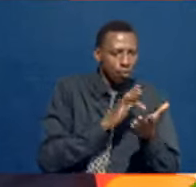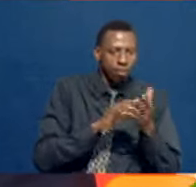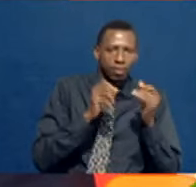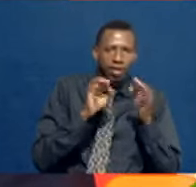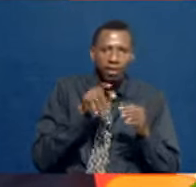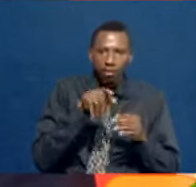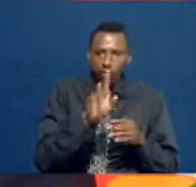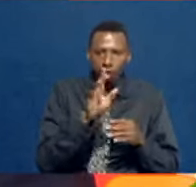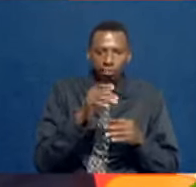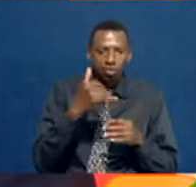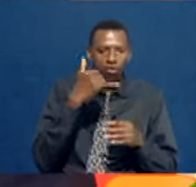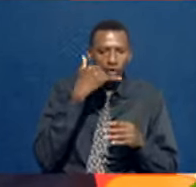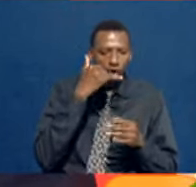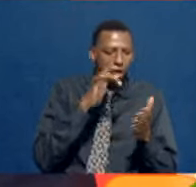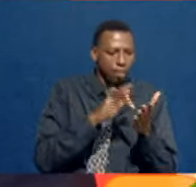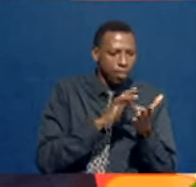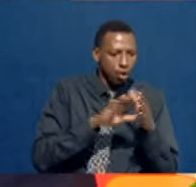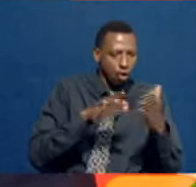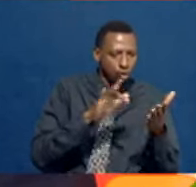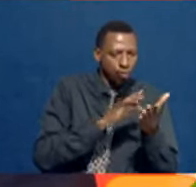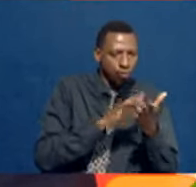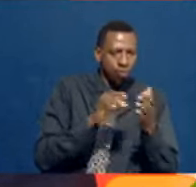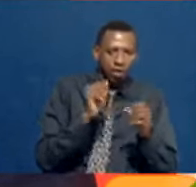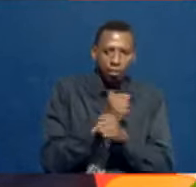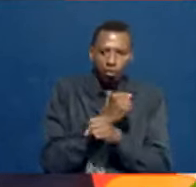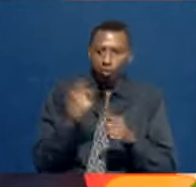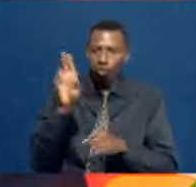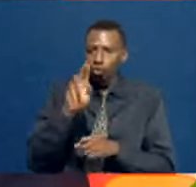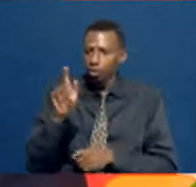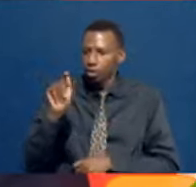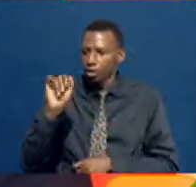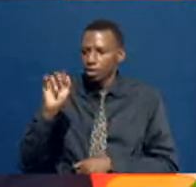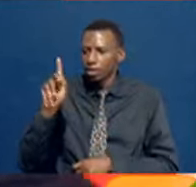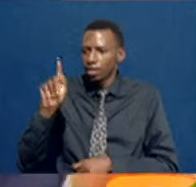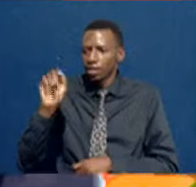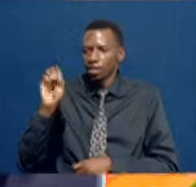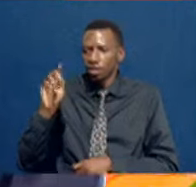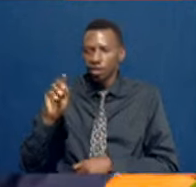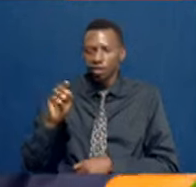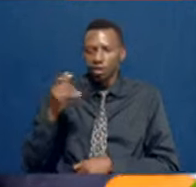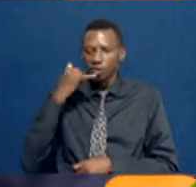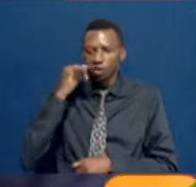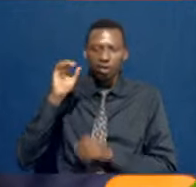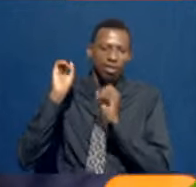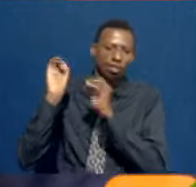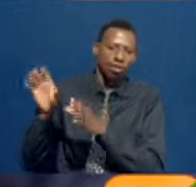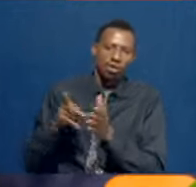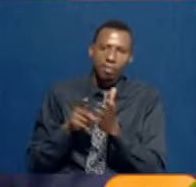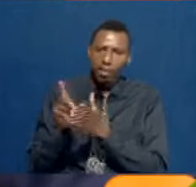run with TikTok. You will not go, you will discard the phone, yes, and go and buy another one, then